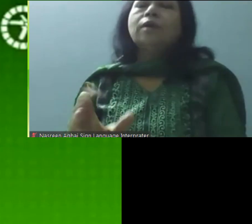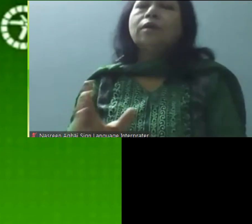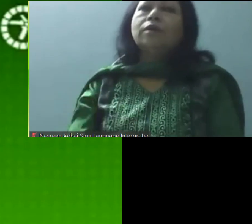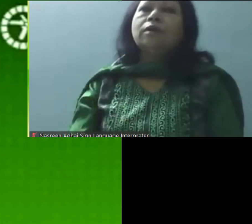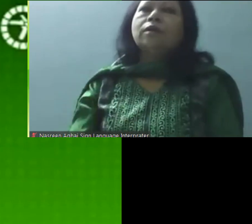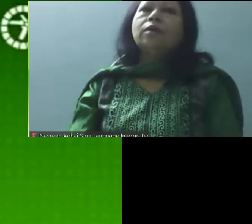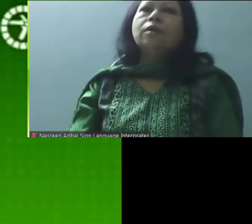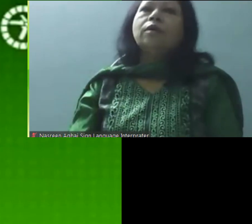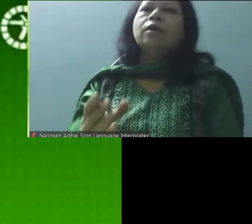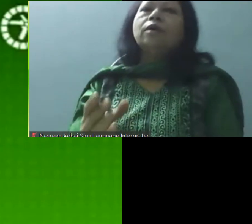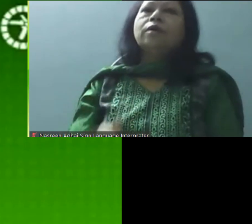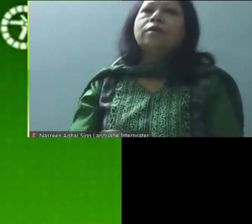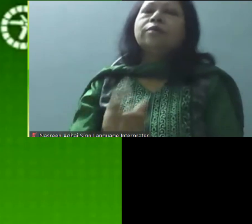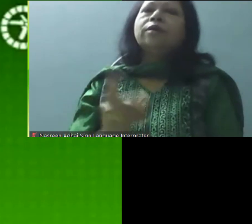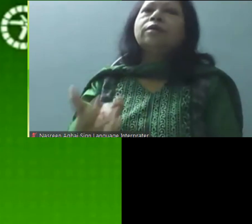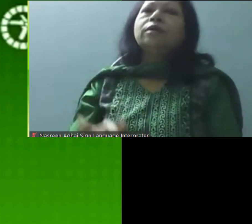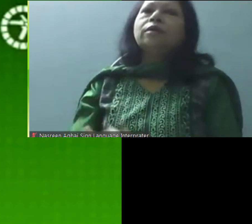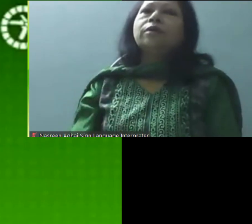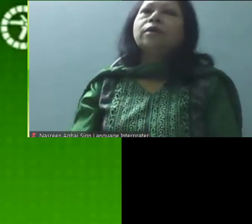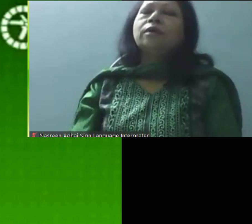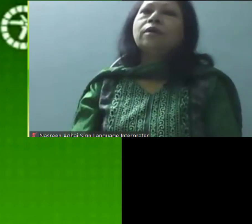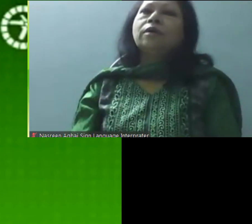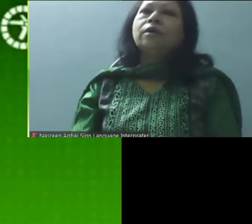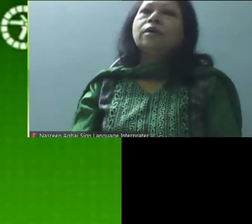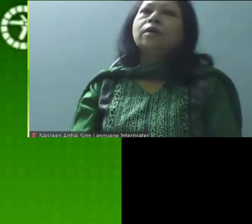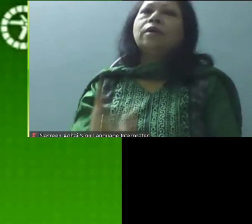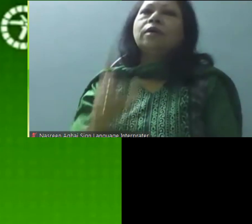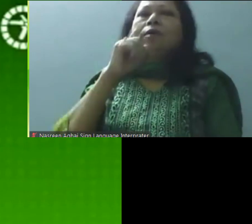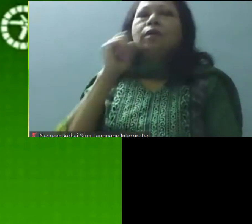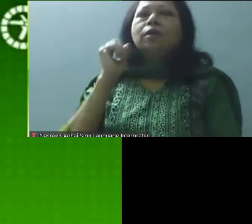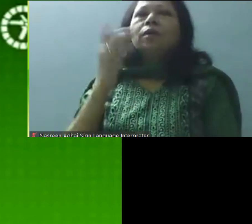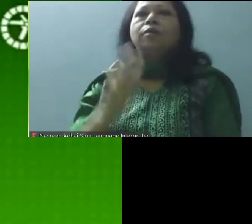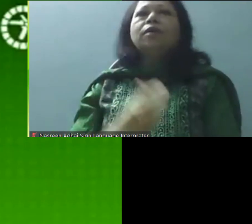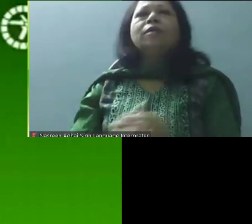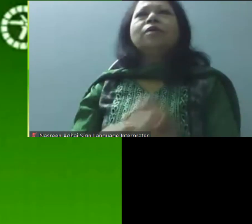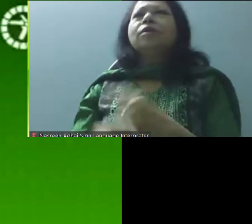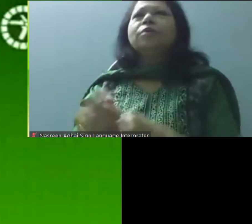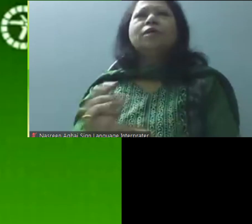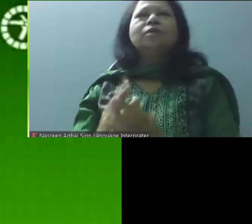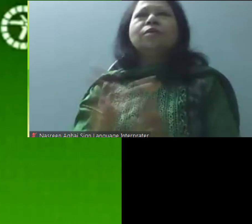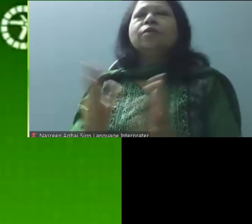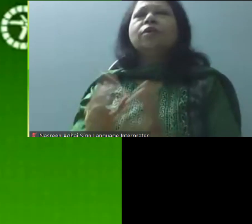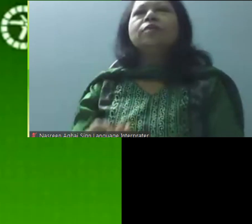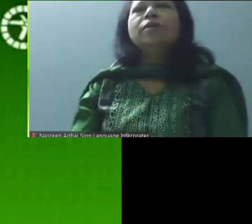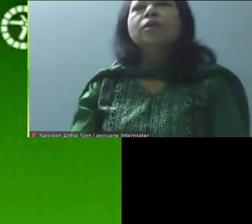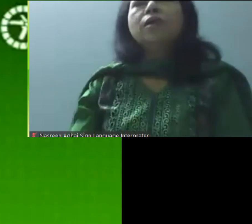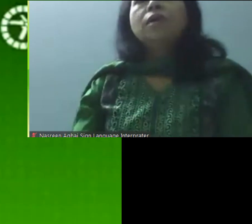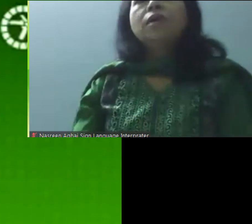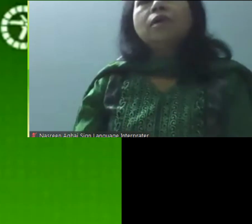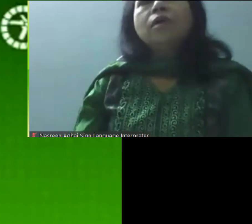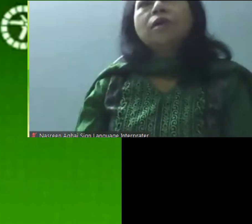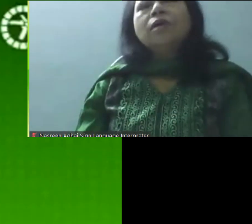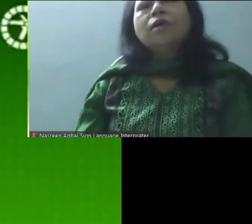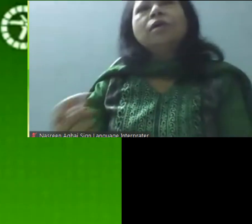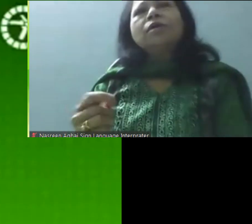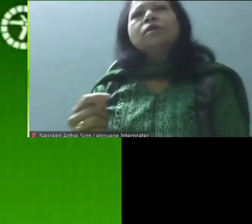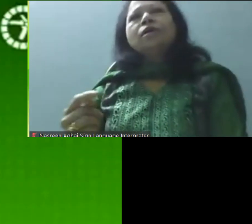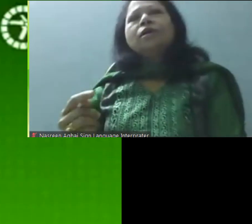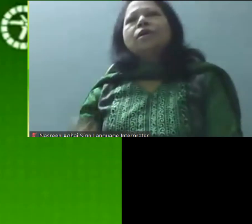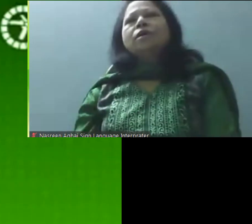benefits from digital tech that they're able to. People with greater disabilities have much more to gain from the use of appropriate,